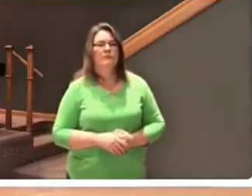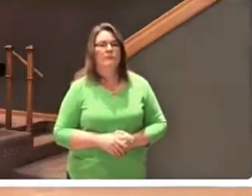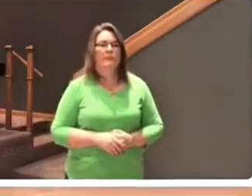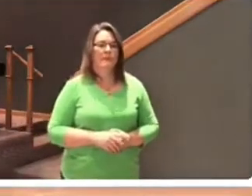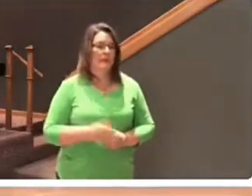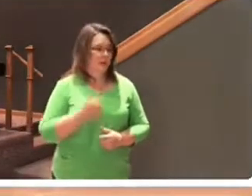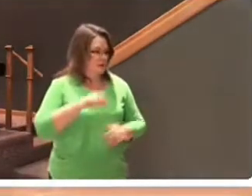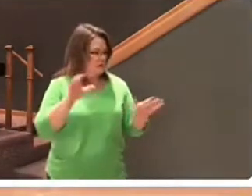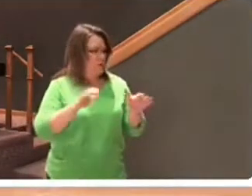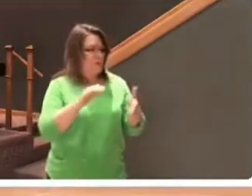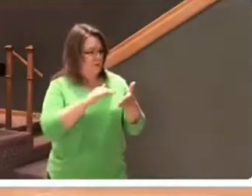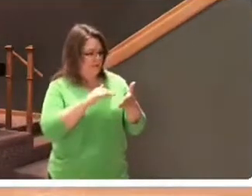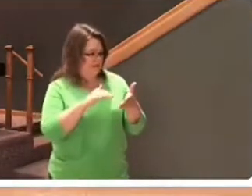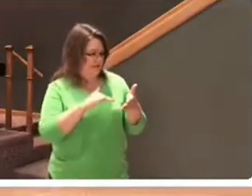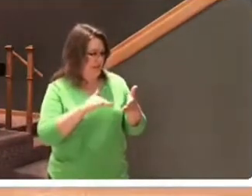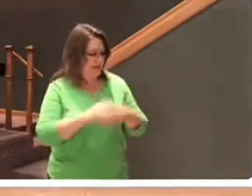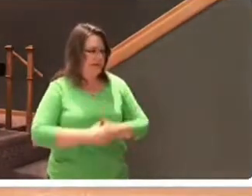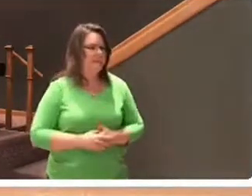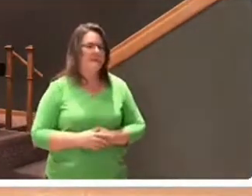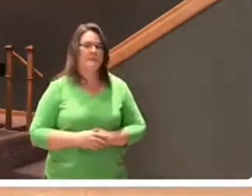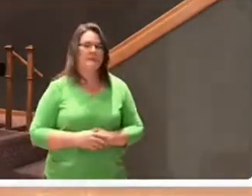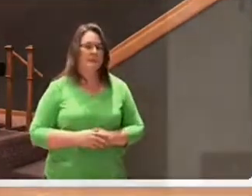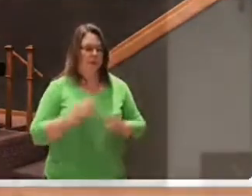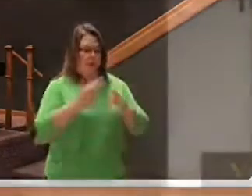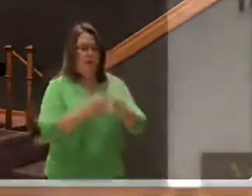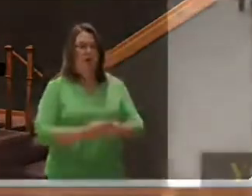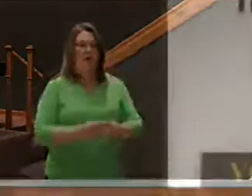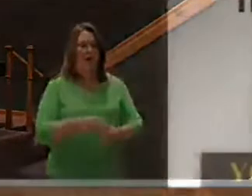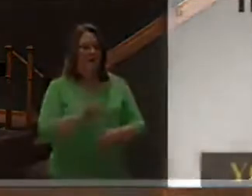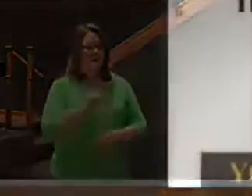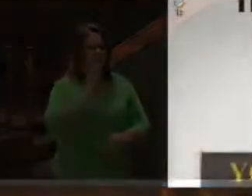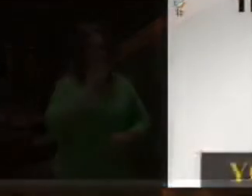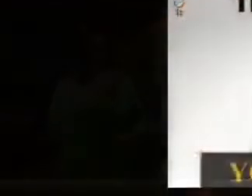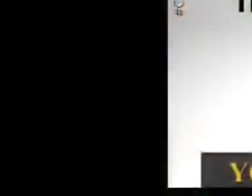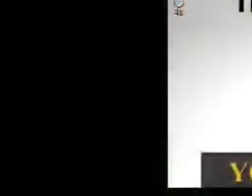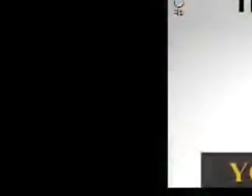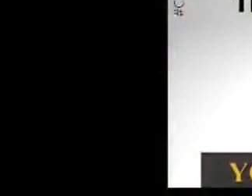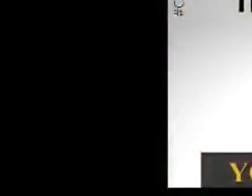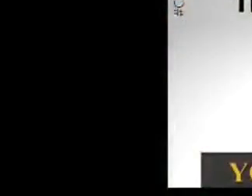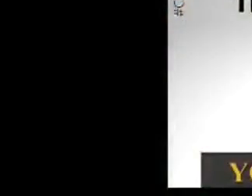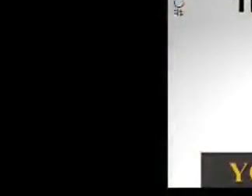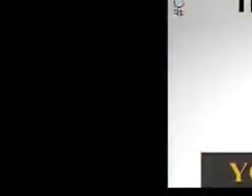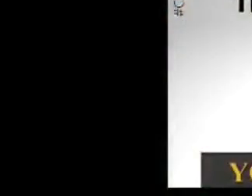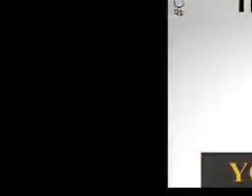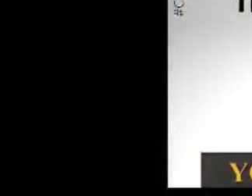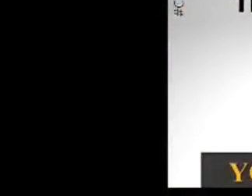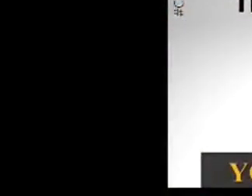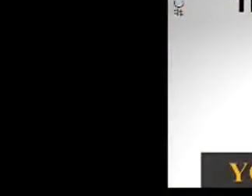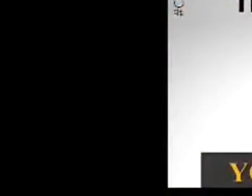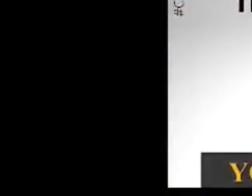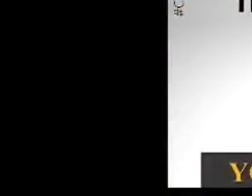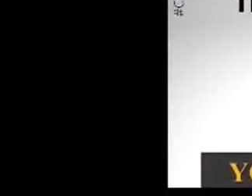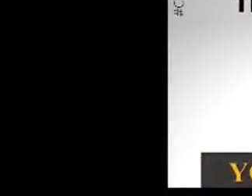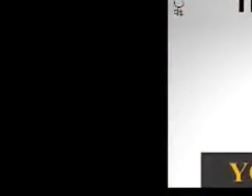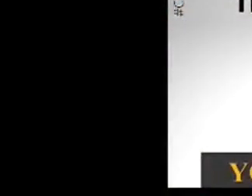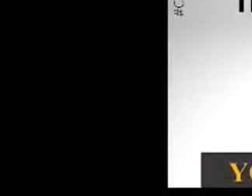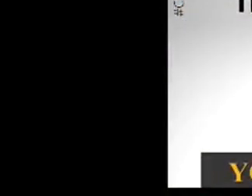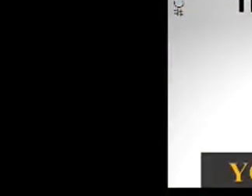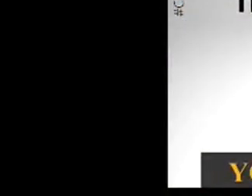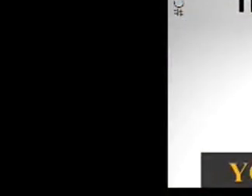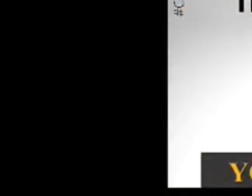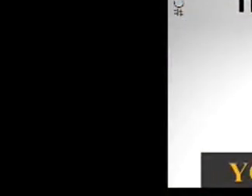So we've been doing a series on called This Is Our Why. And, you know, today we're going to focus on another